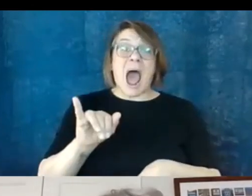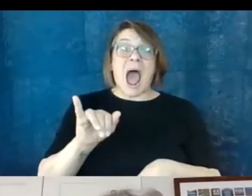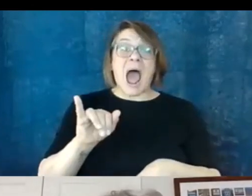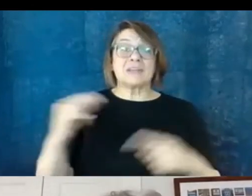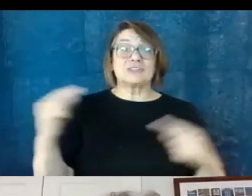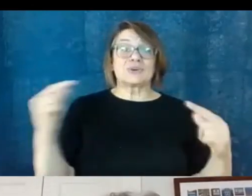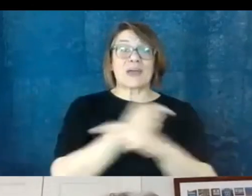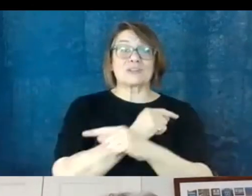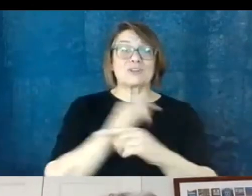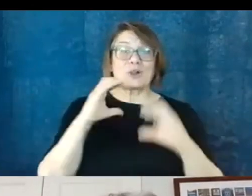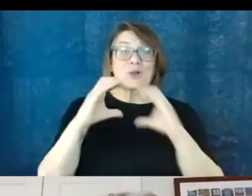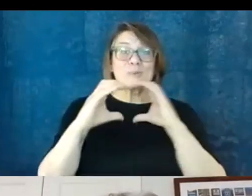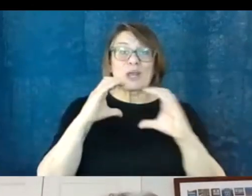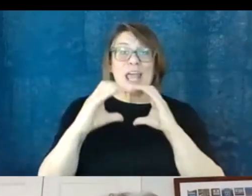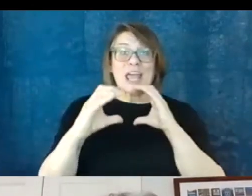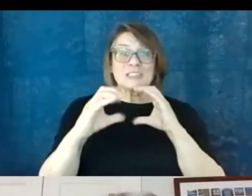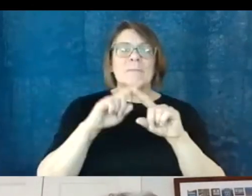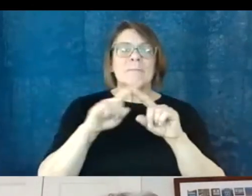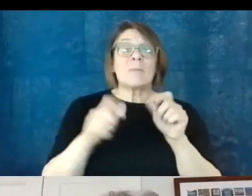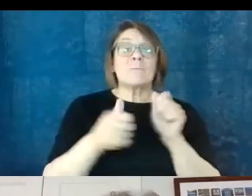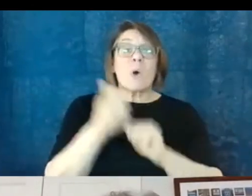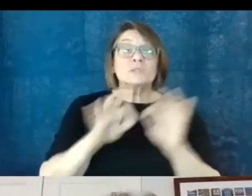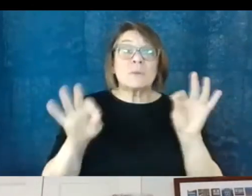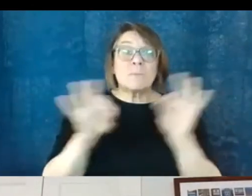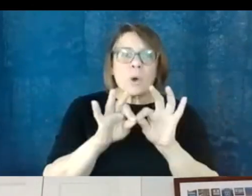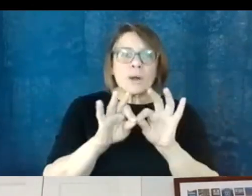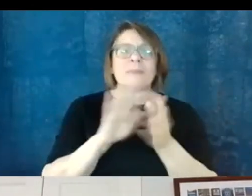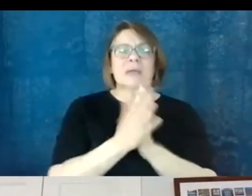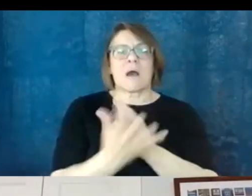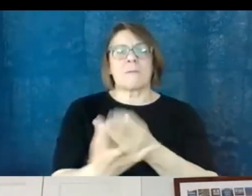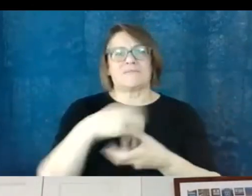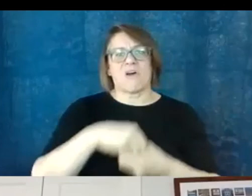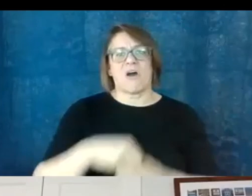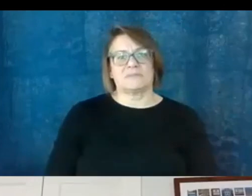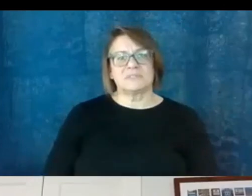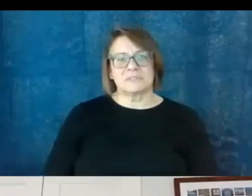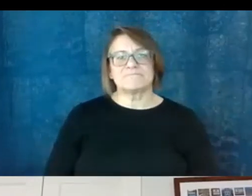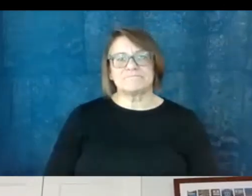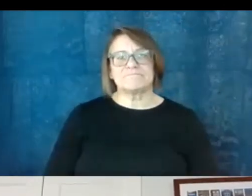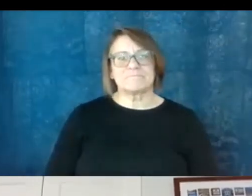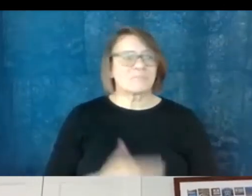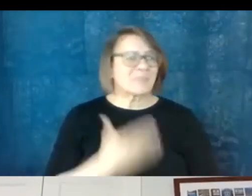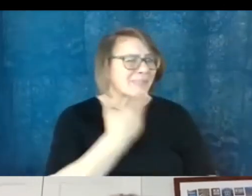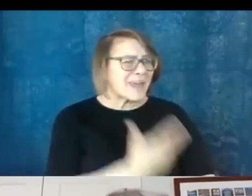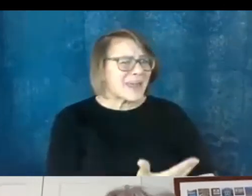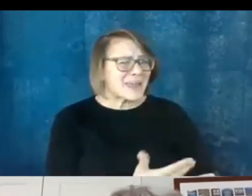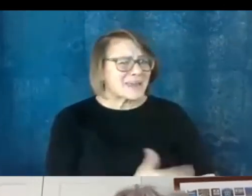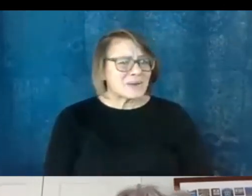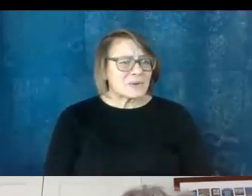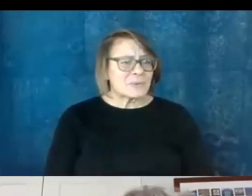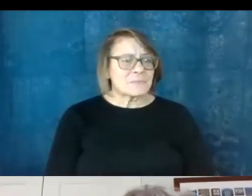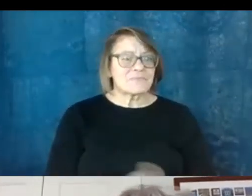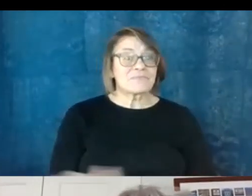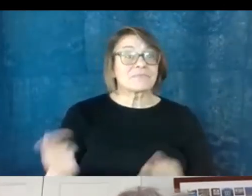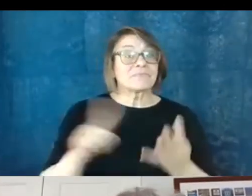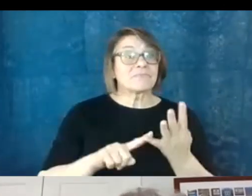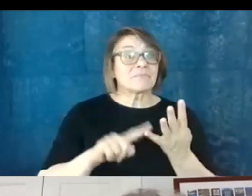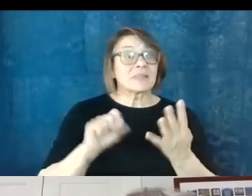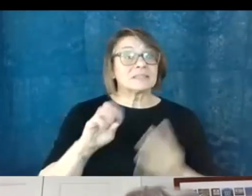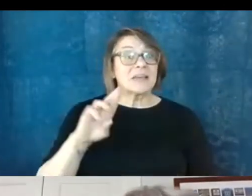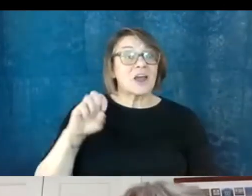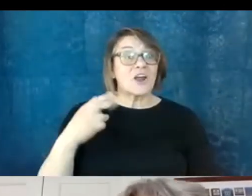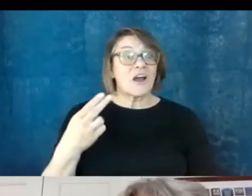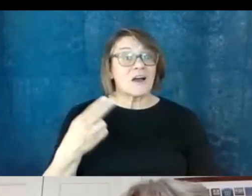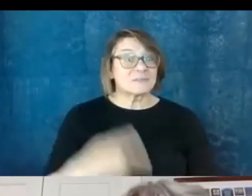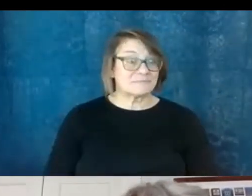but in general, be involved. Great, thank you. And Sarah Sparks, you're